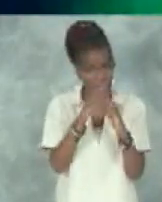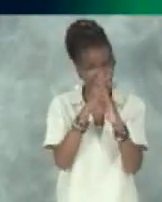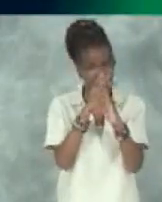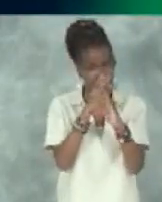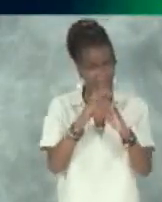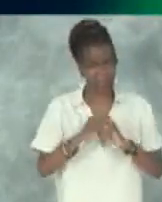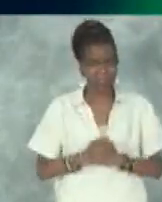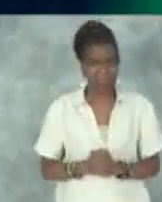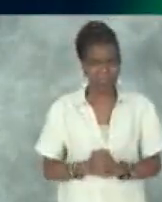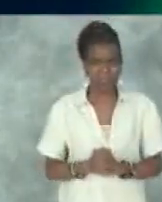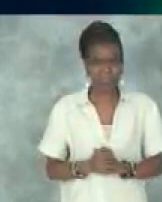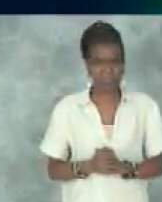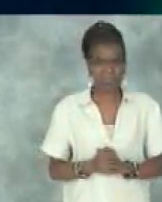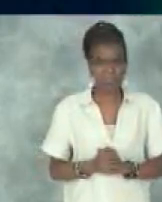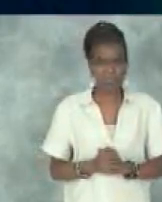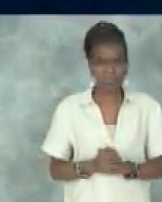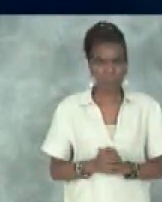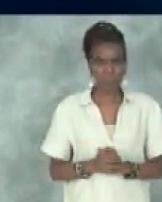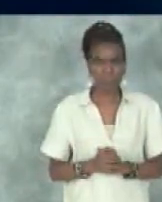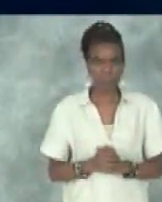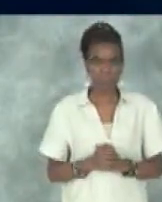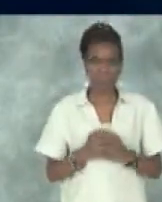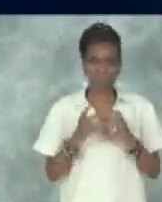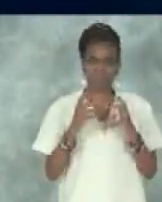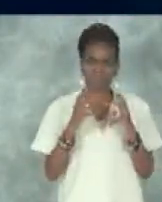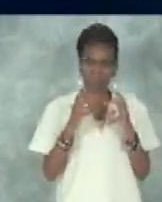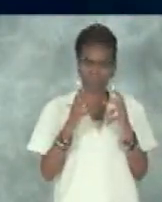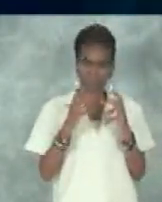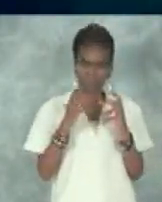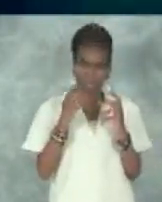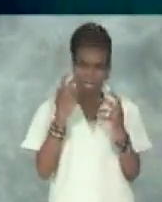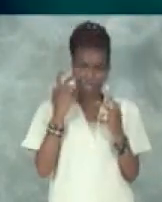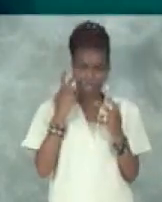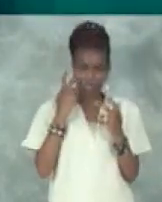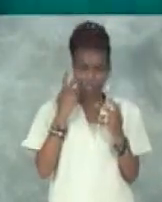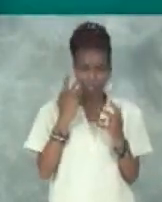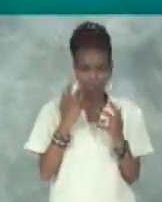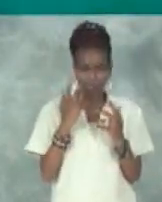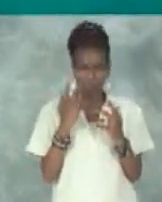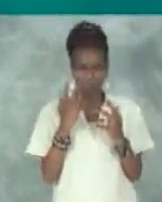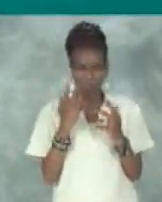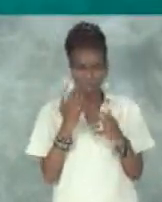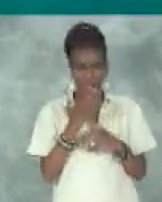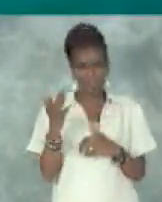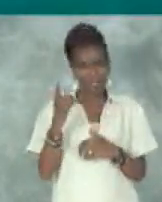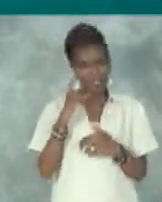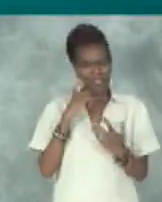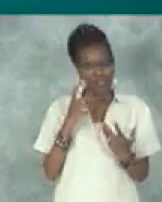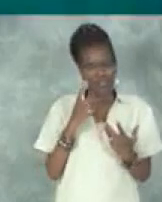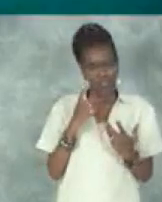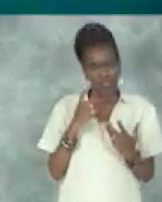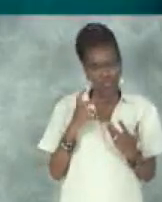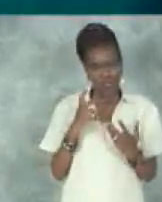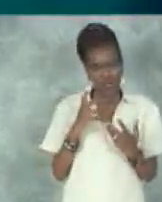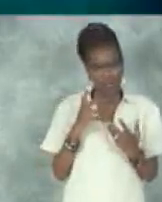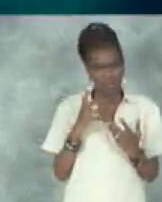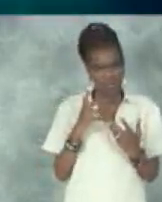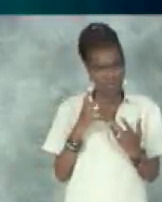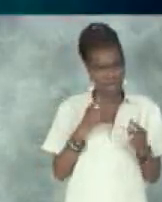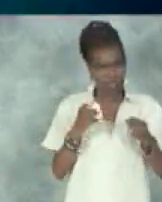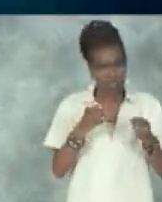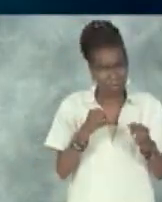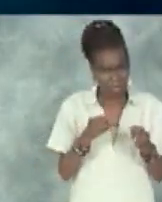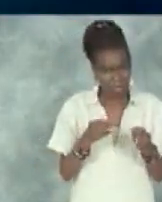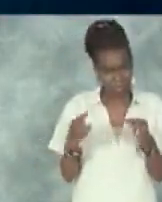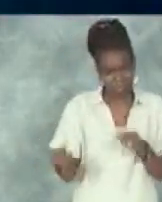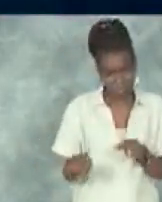your life and as you look at things that you are dealing with, what are the granular pieces of your life that you